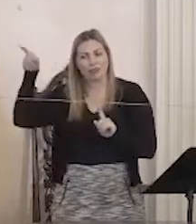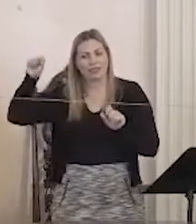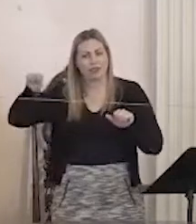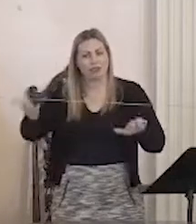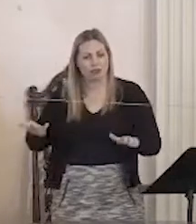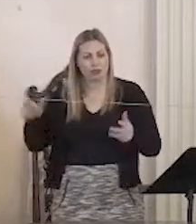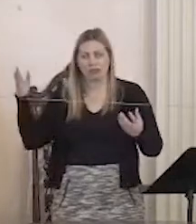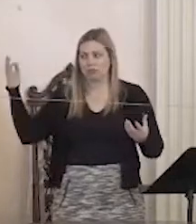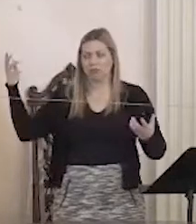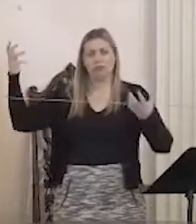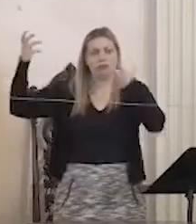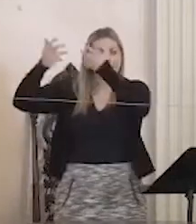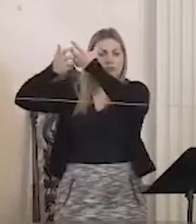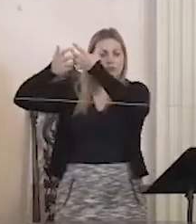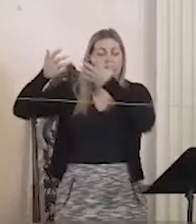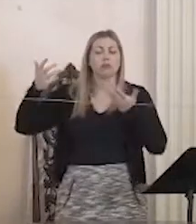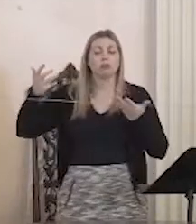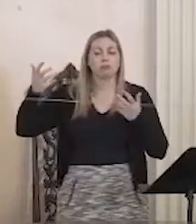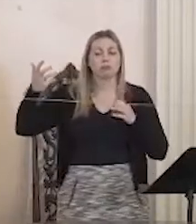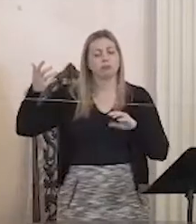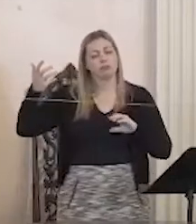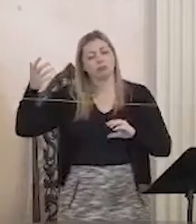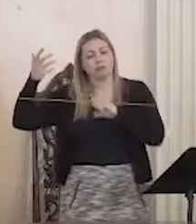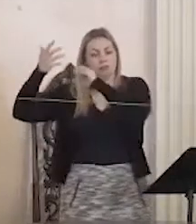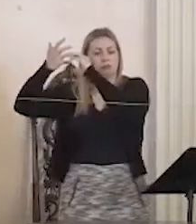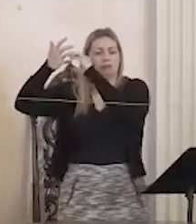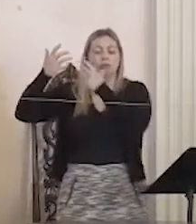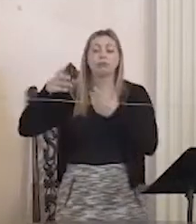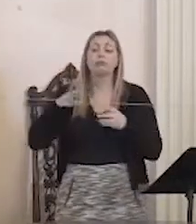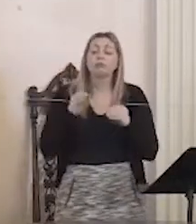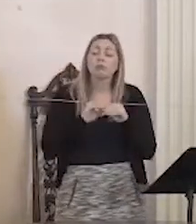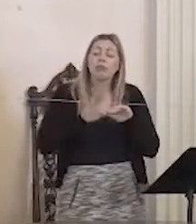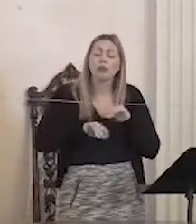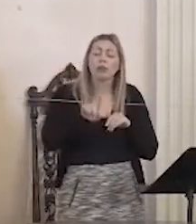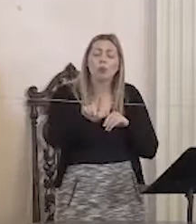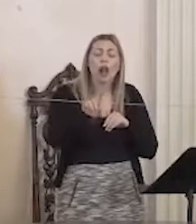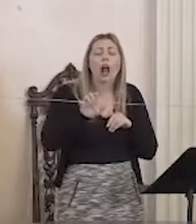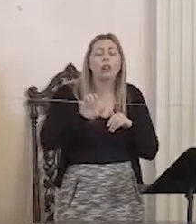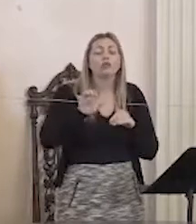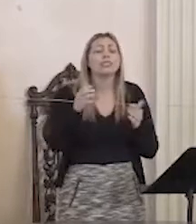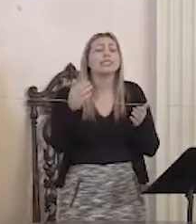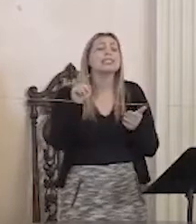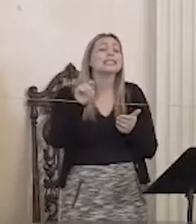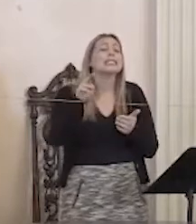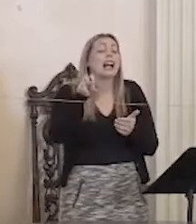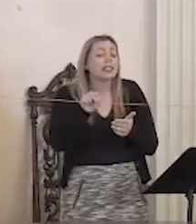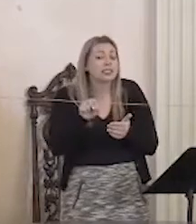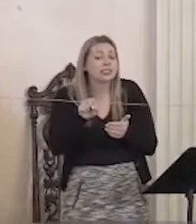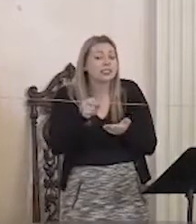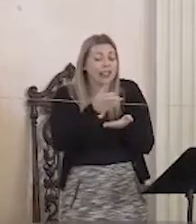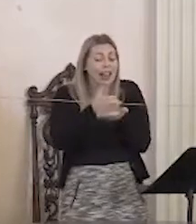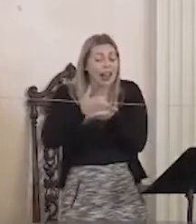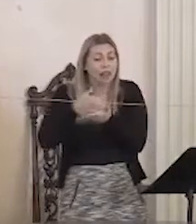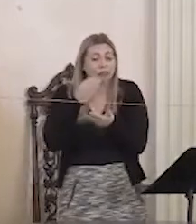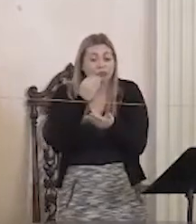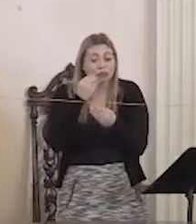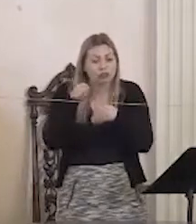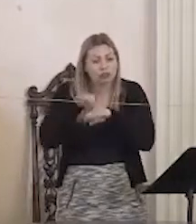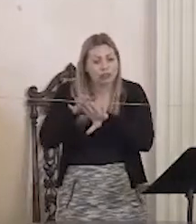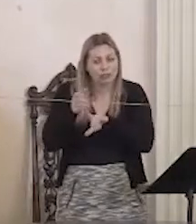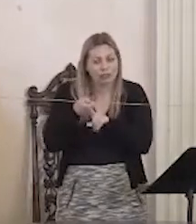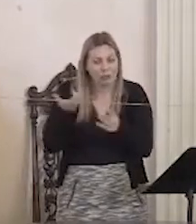might do. More than 100 tons of canned food were shipped from 16th and Harvard